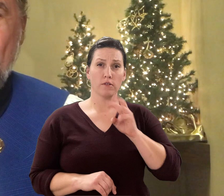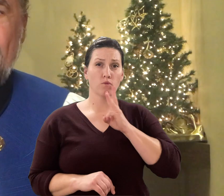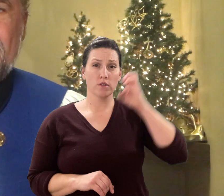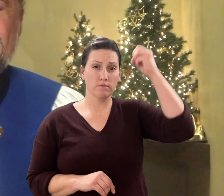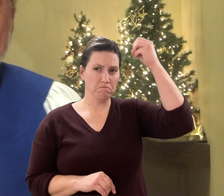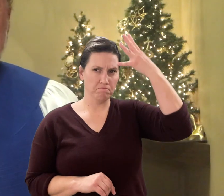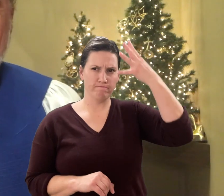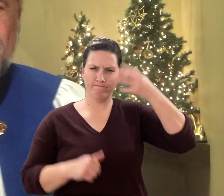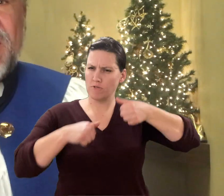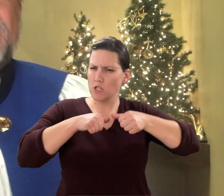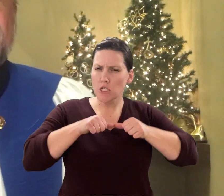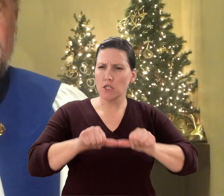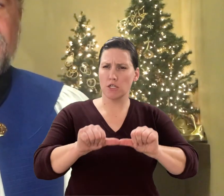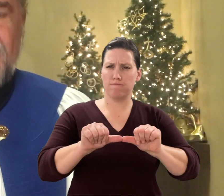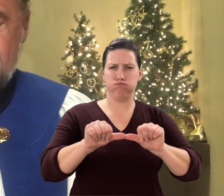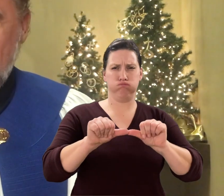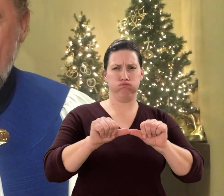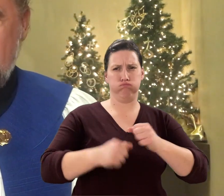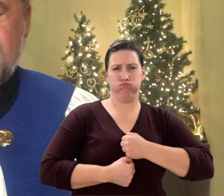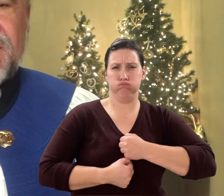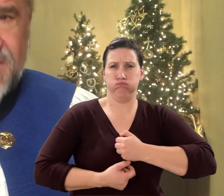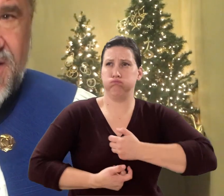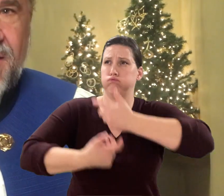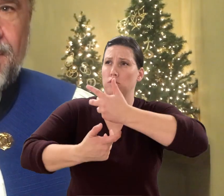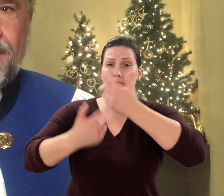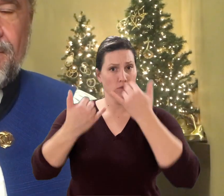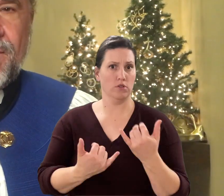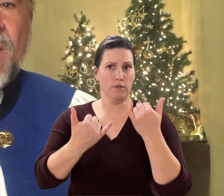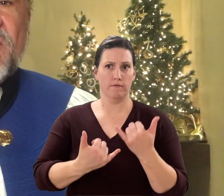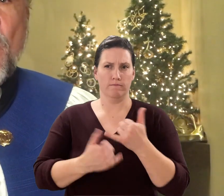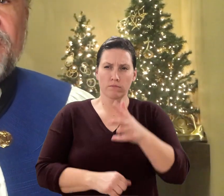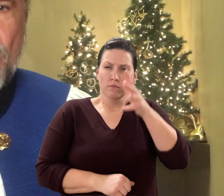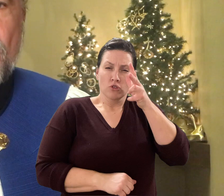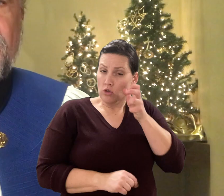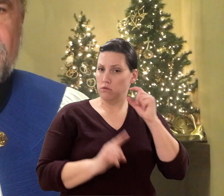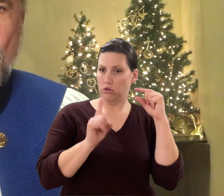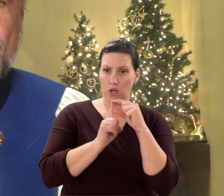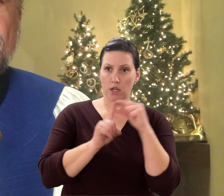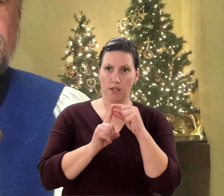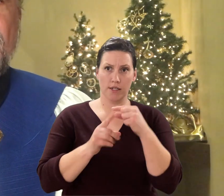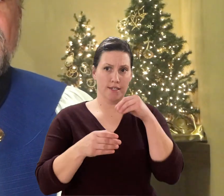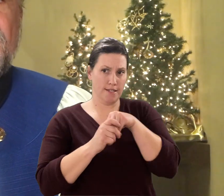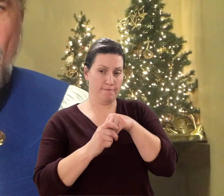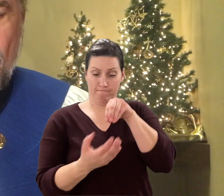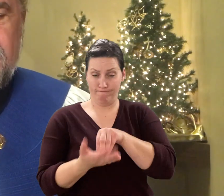John the Baptist, he still testifies today. You have heard his word in Holy